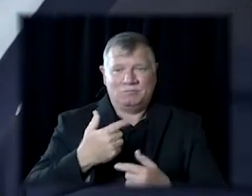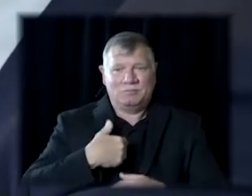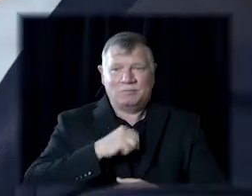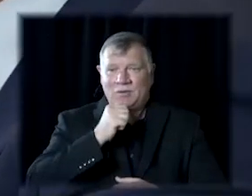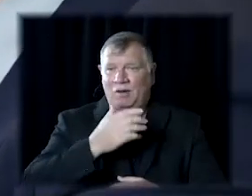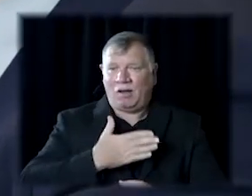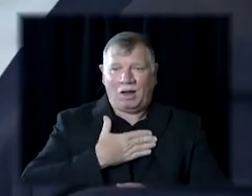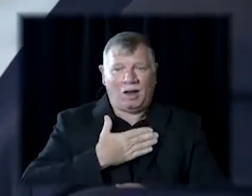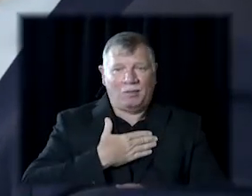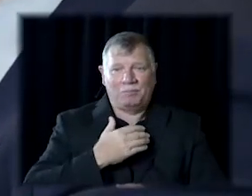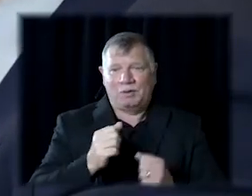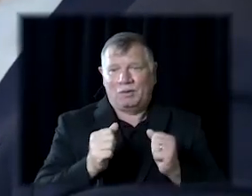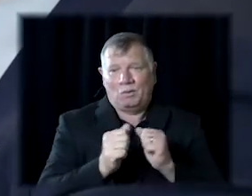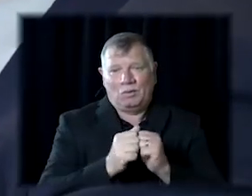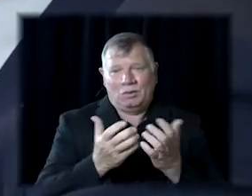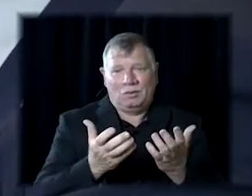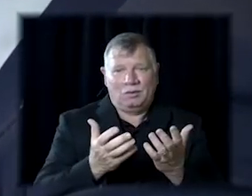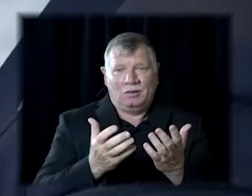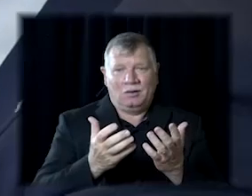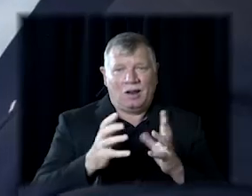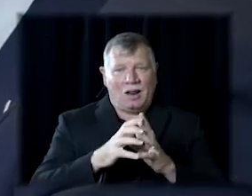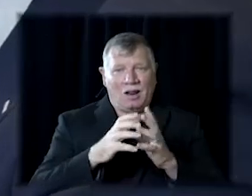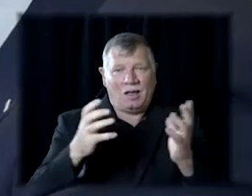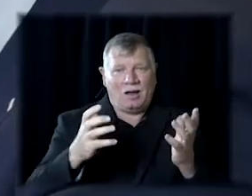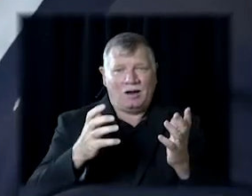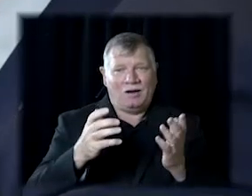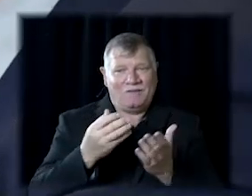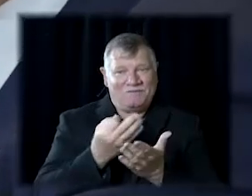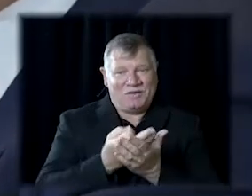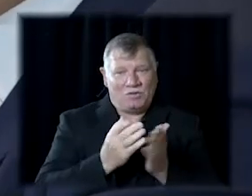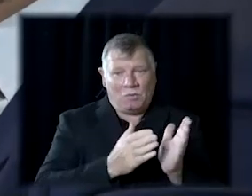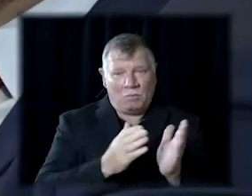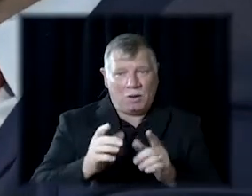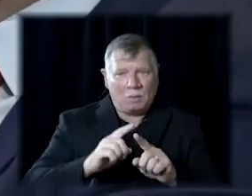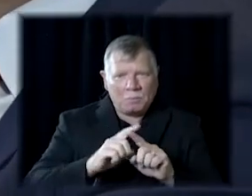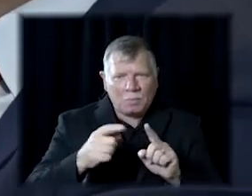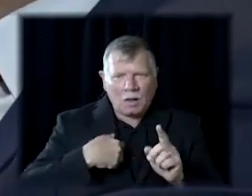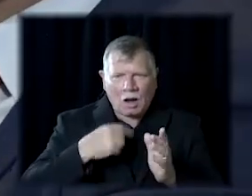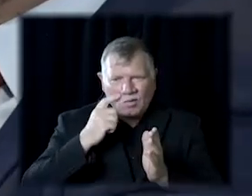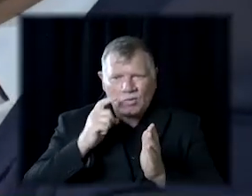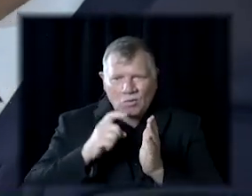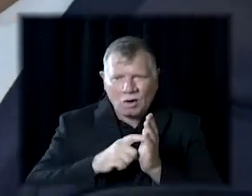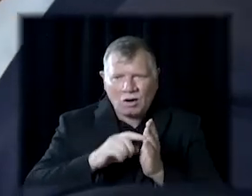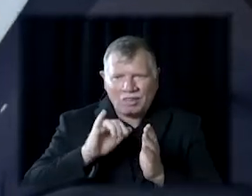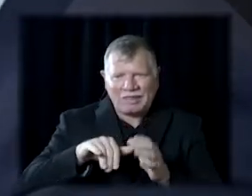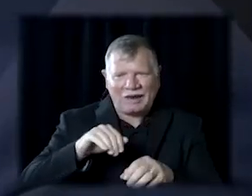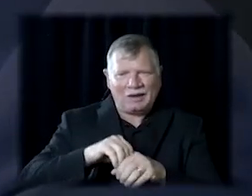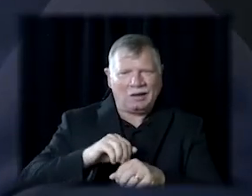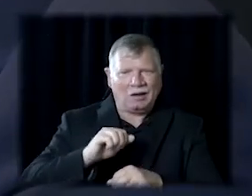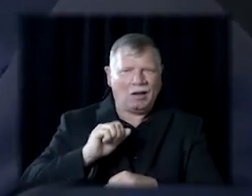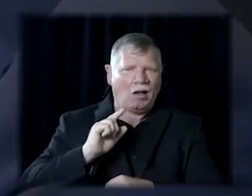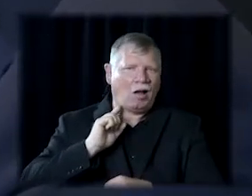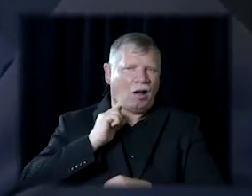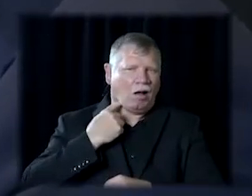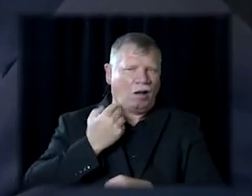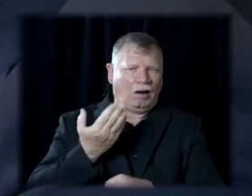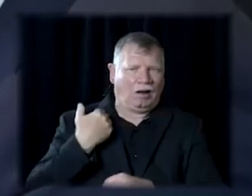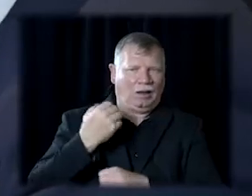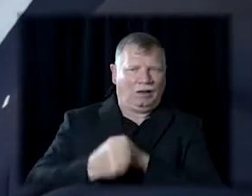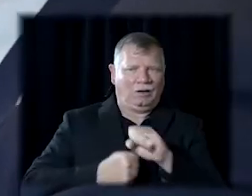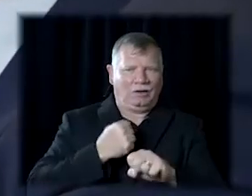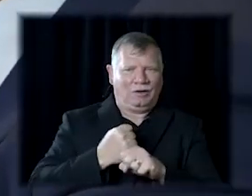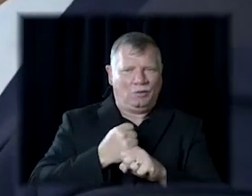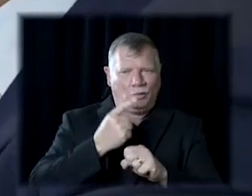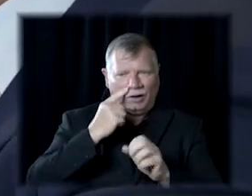not be happy with large parts of the fiscal plan, but what I can recognize is that in August of last year,